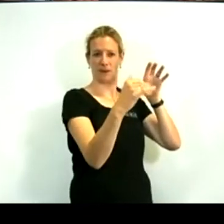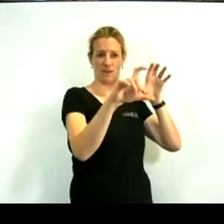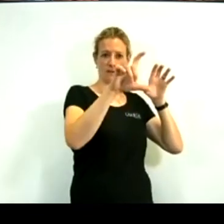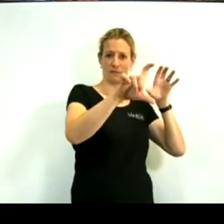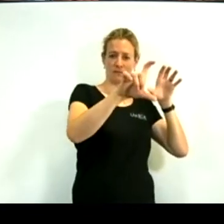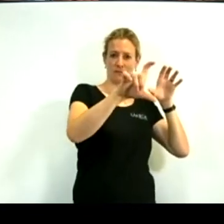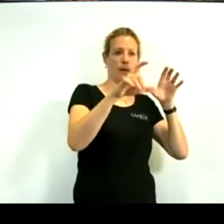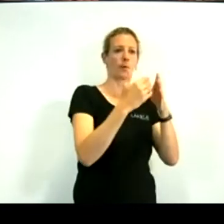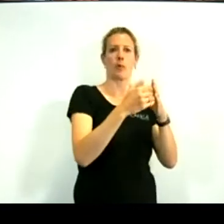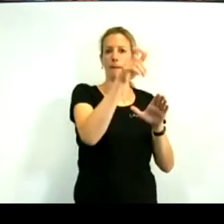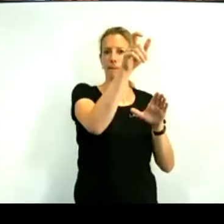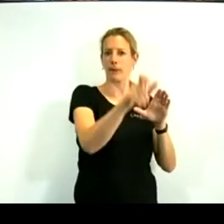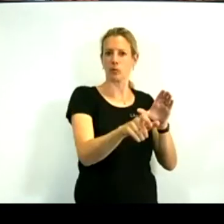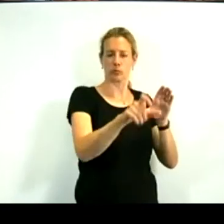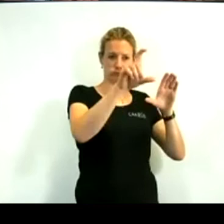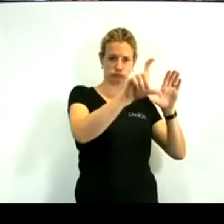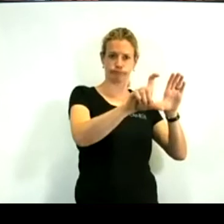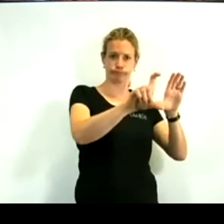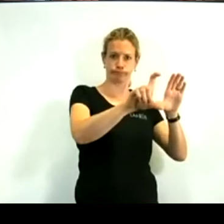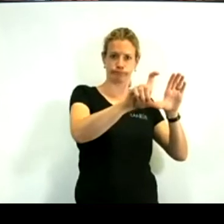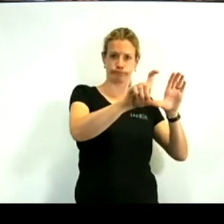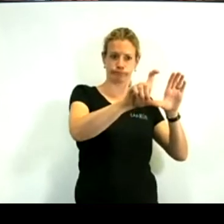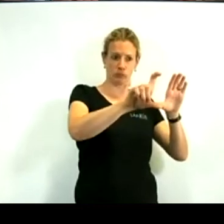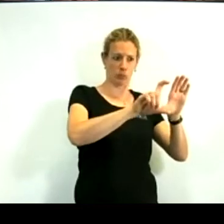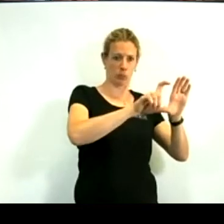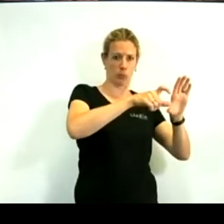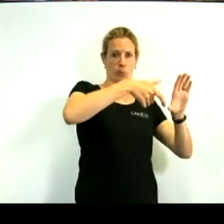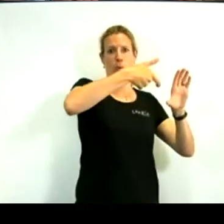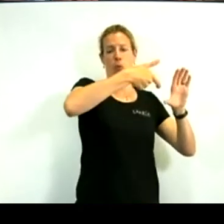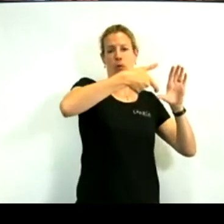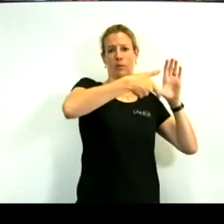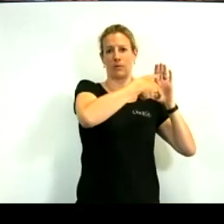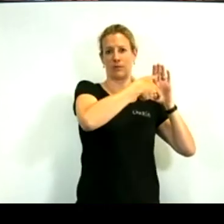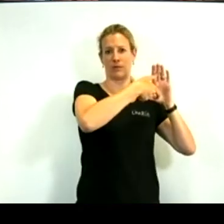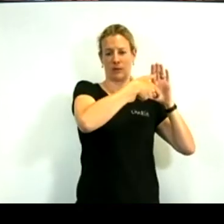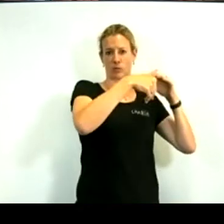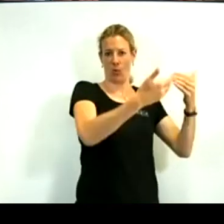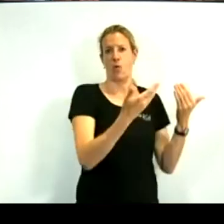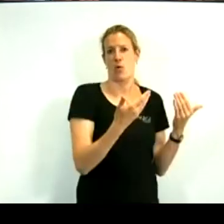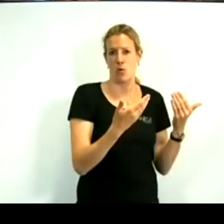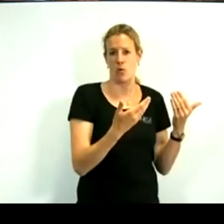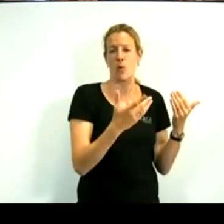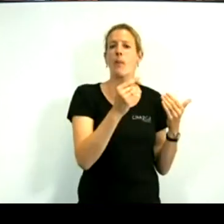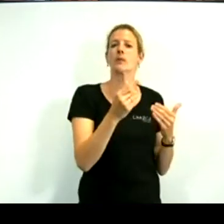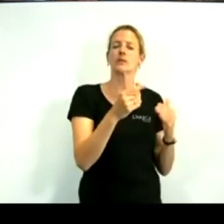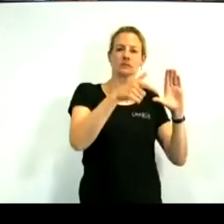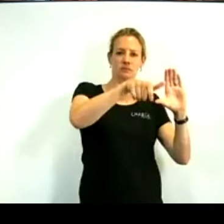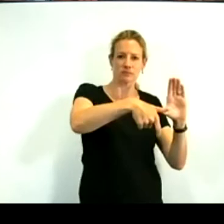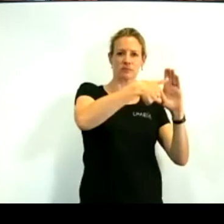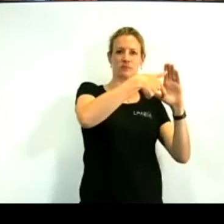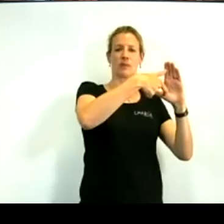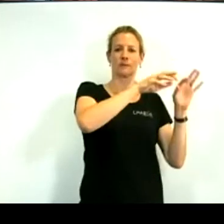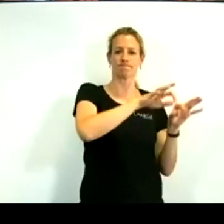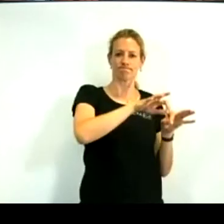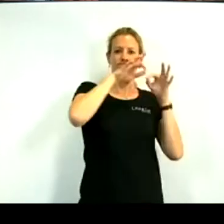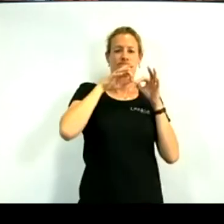is upside down. But then when the image goes through the optic nerve to the brain, our brains